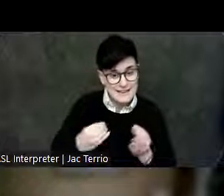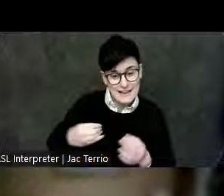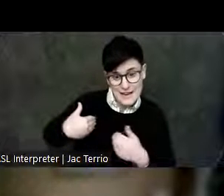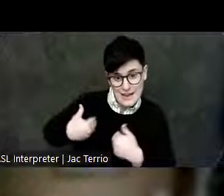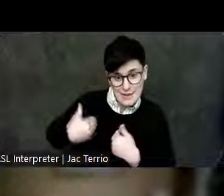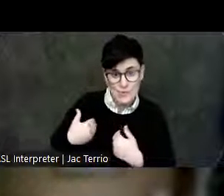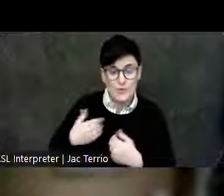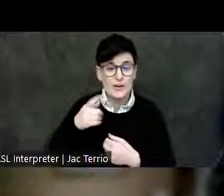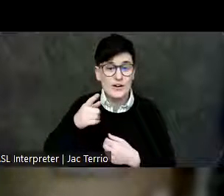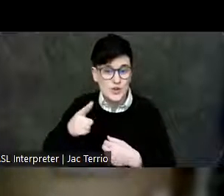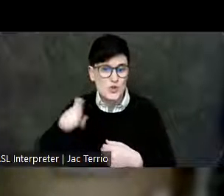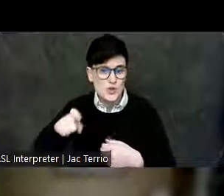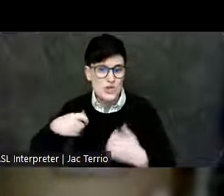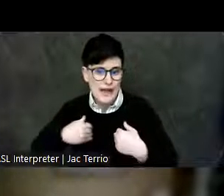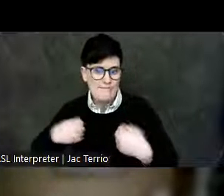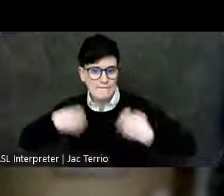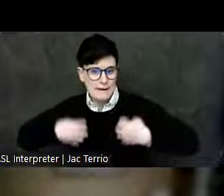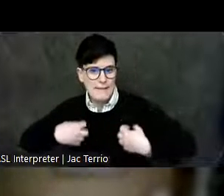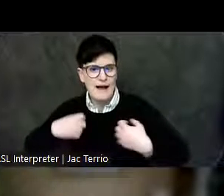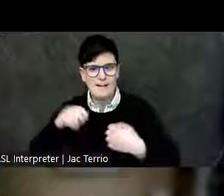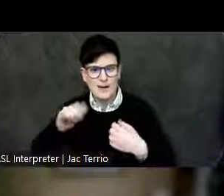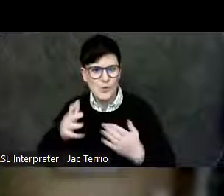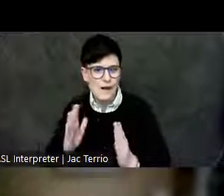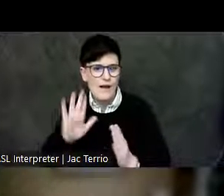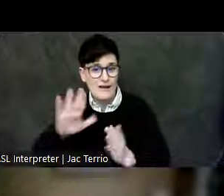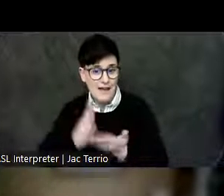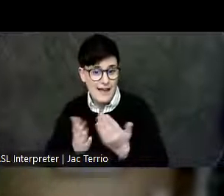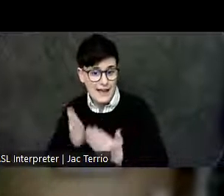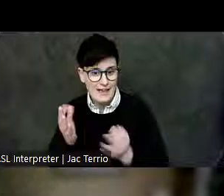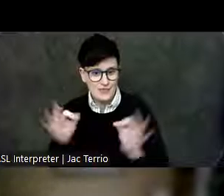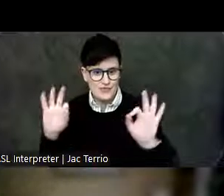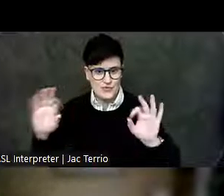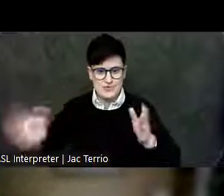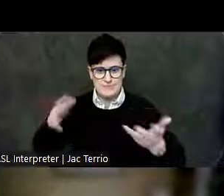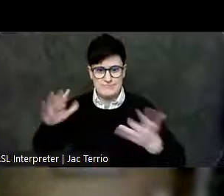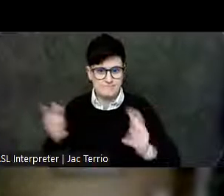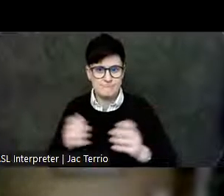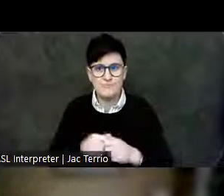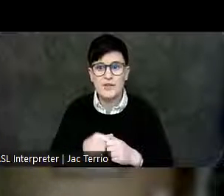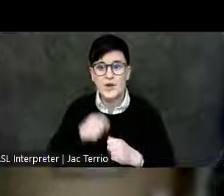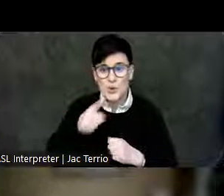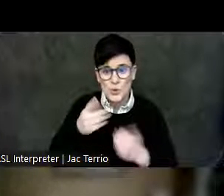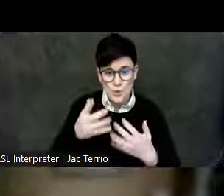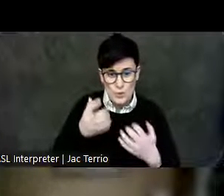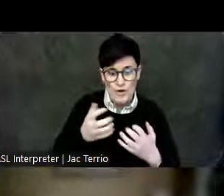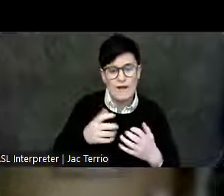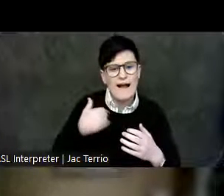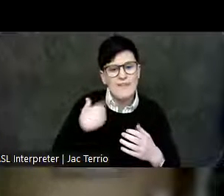are free. Easily tag or identify your bags that are checked so they are easily identifiable at baggage